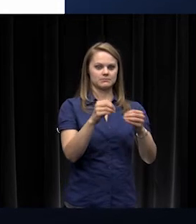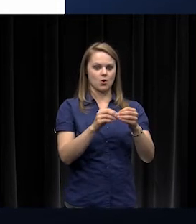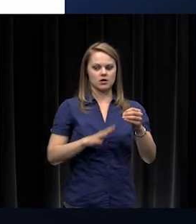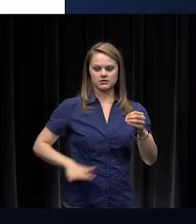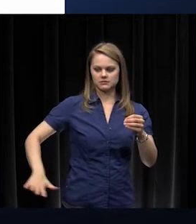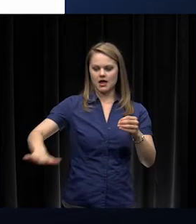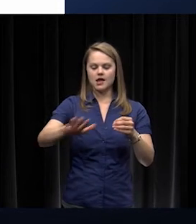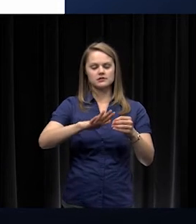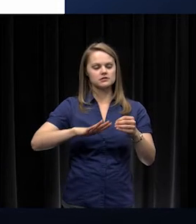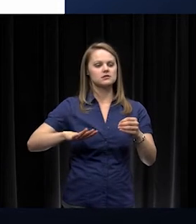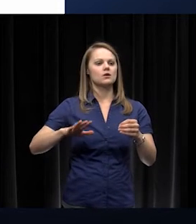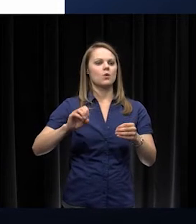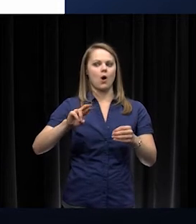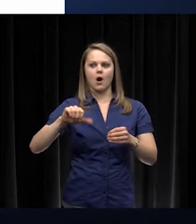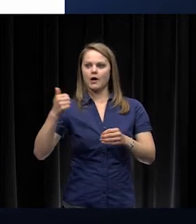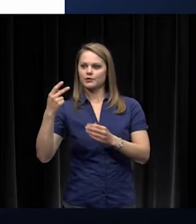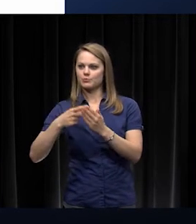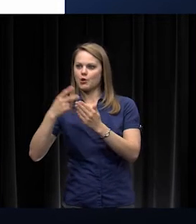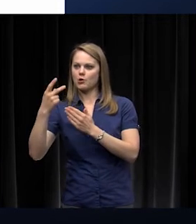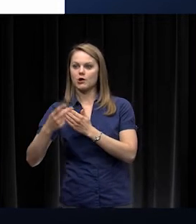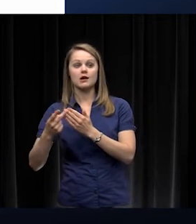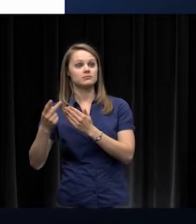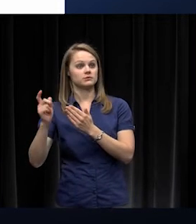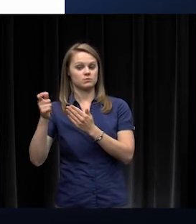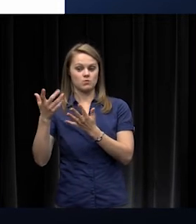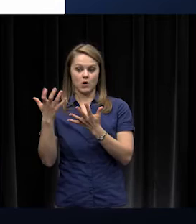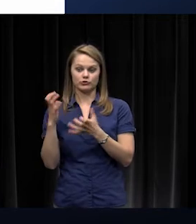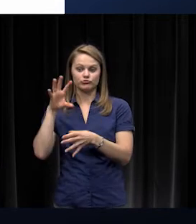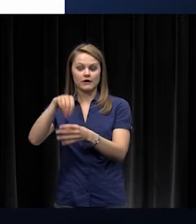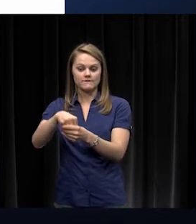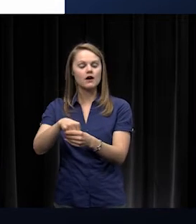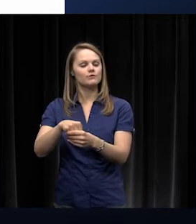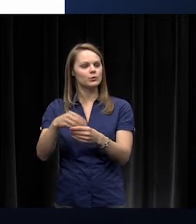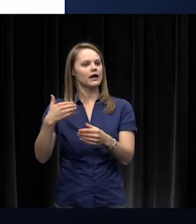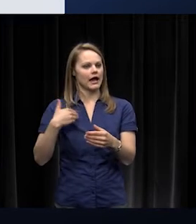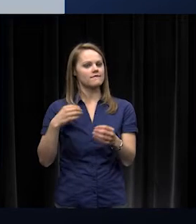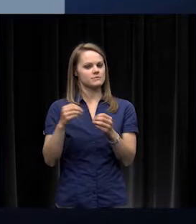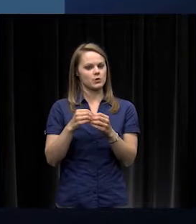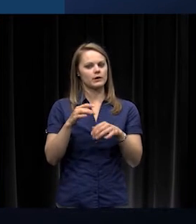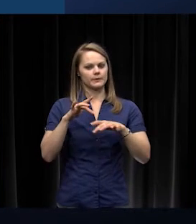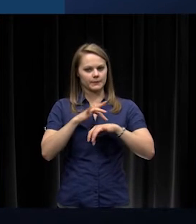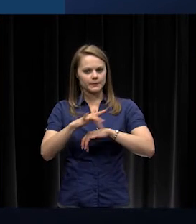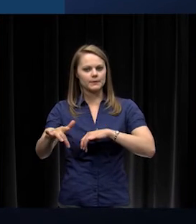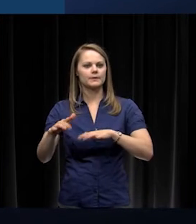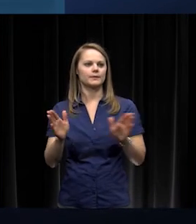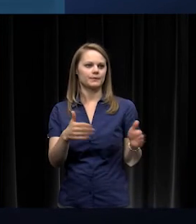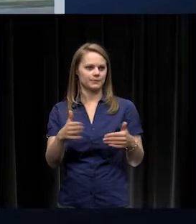programs that we have the space to move it to on the upper level of the annex.